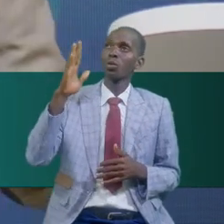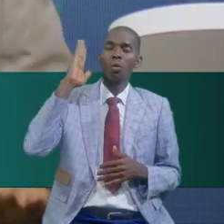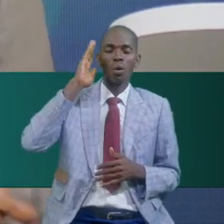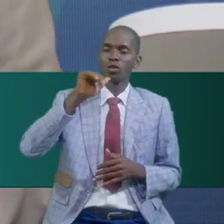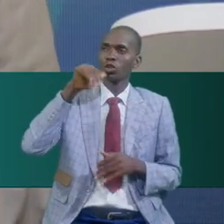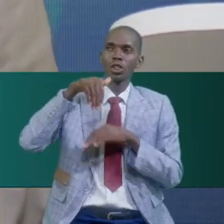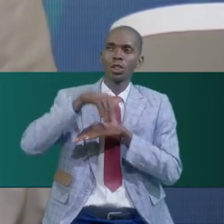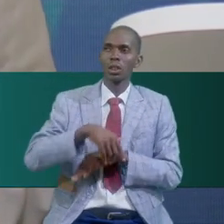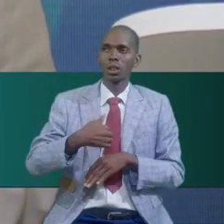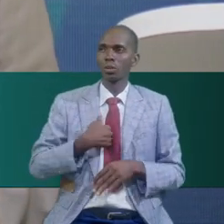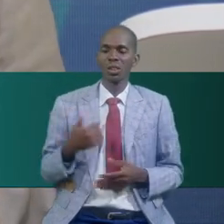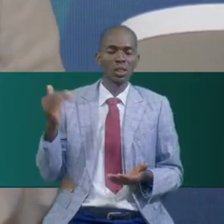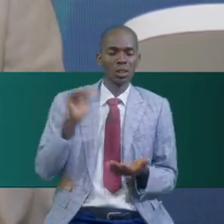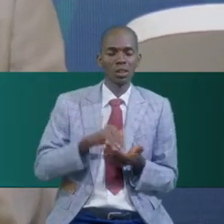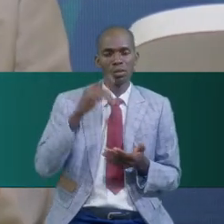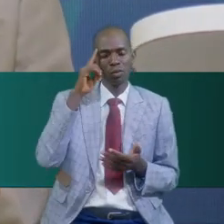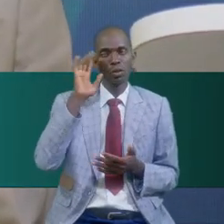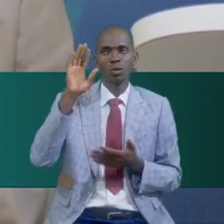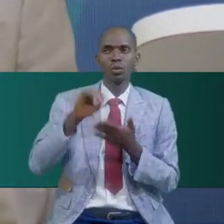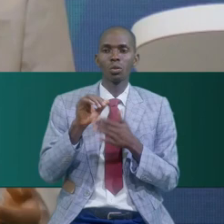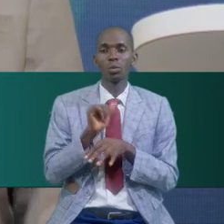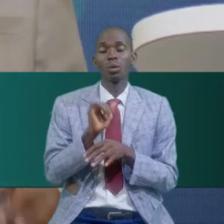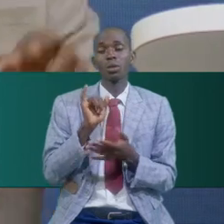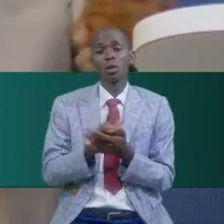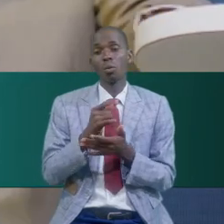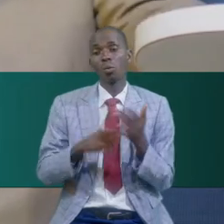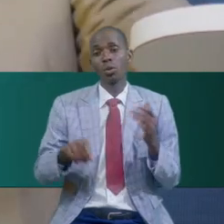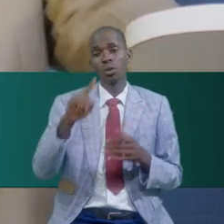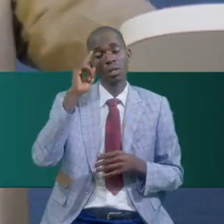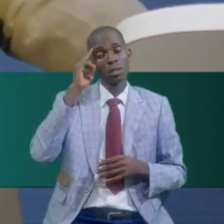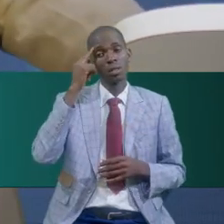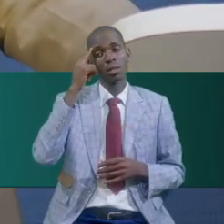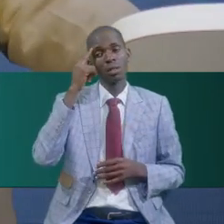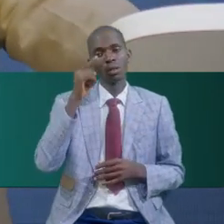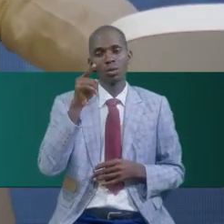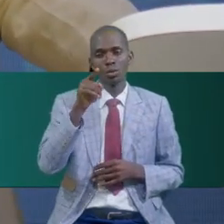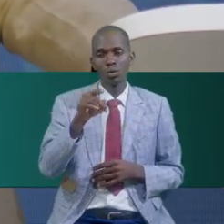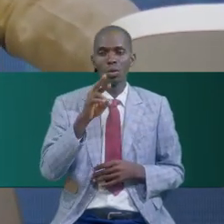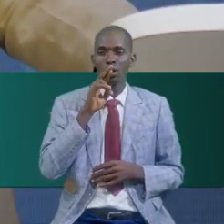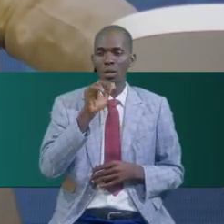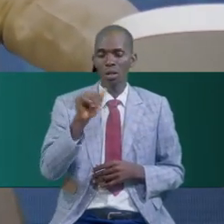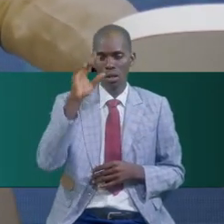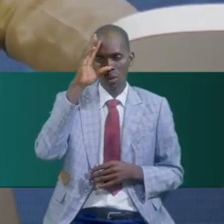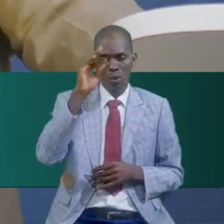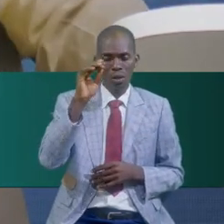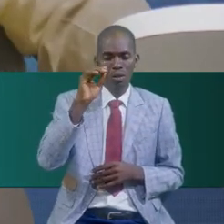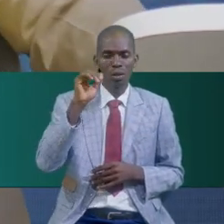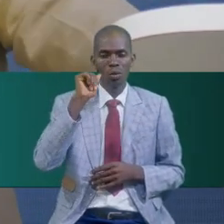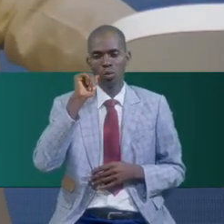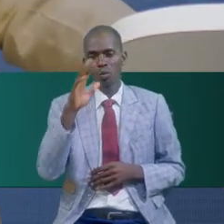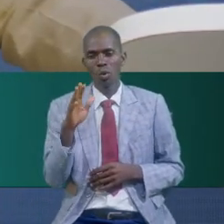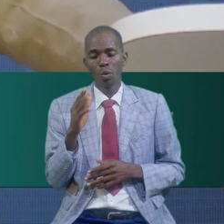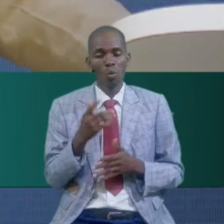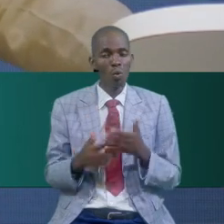on a new ministry. That's what you think. You are the man. You are the woman. Whatever you said,